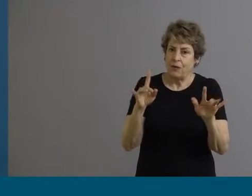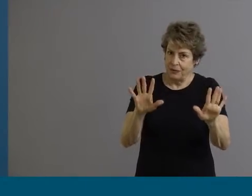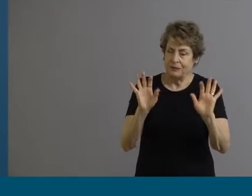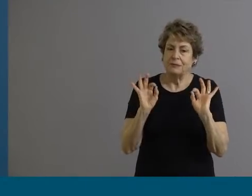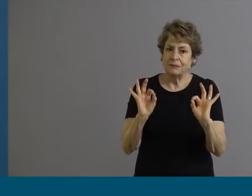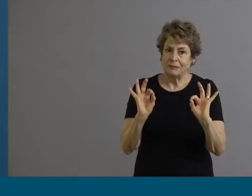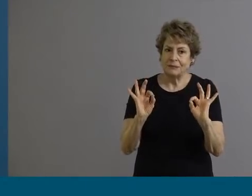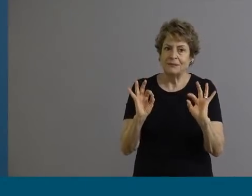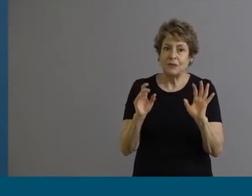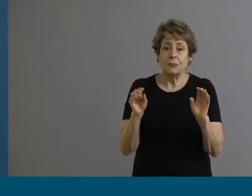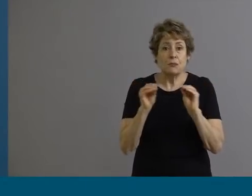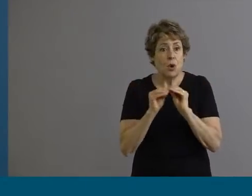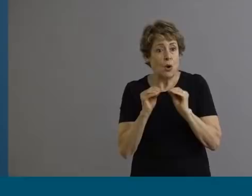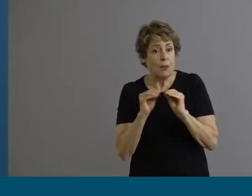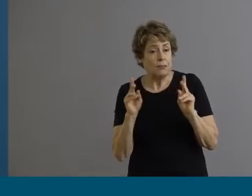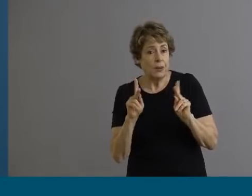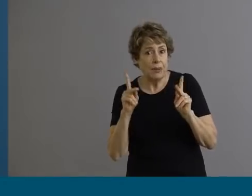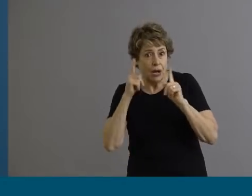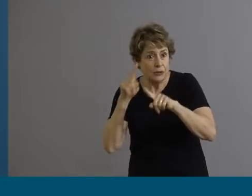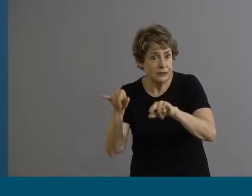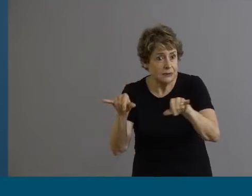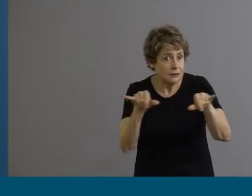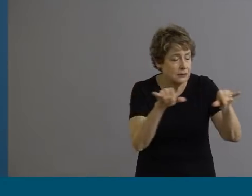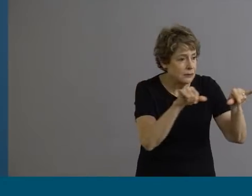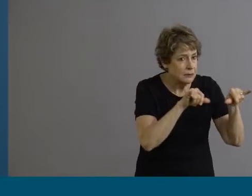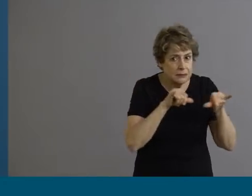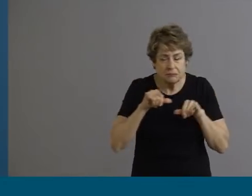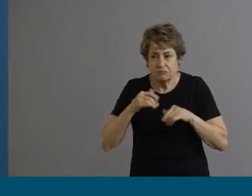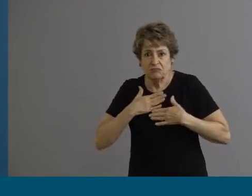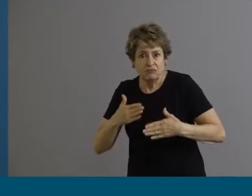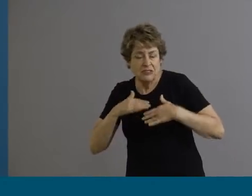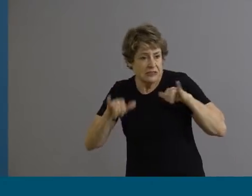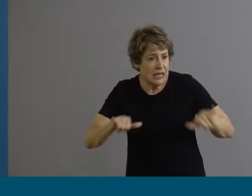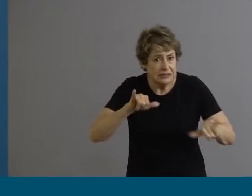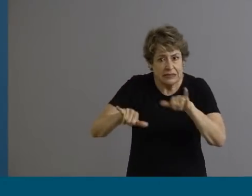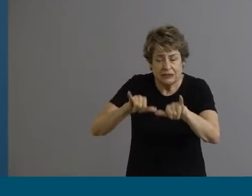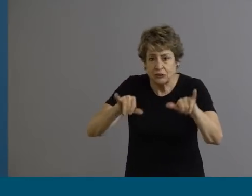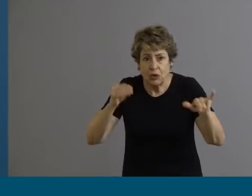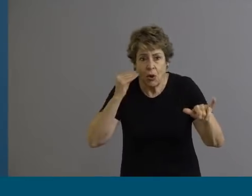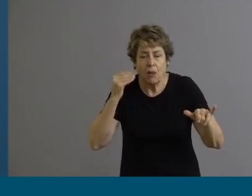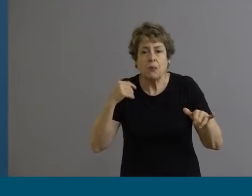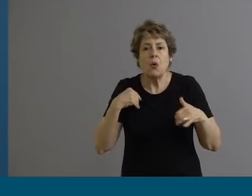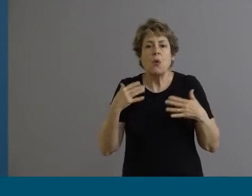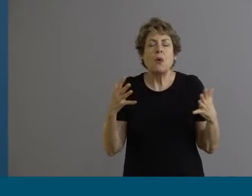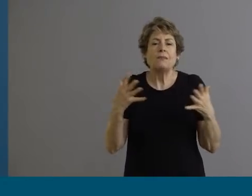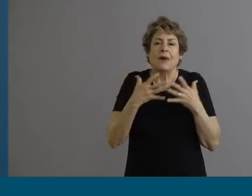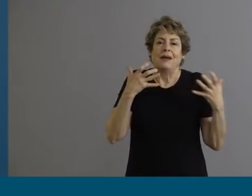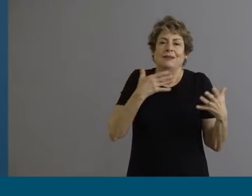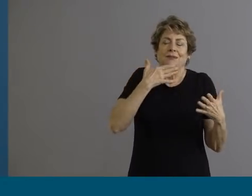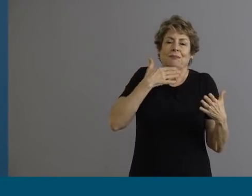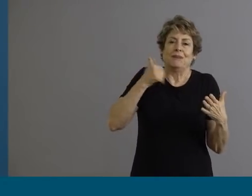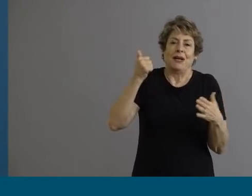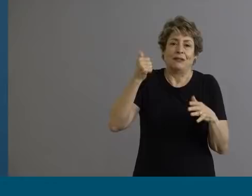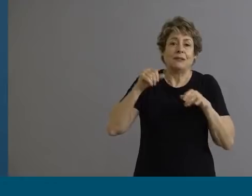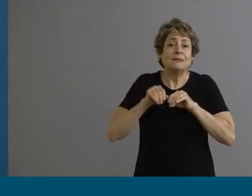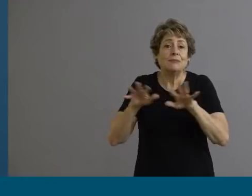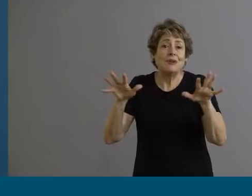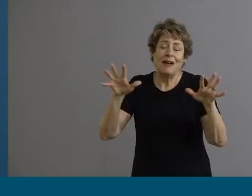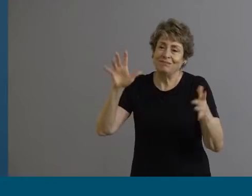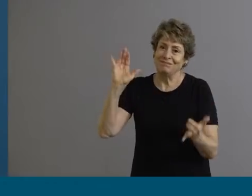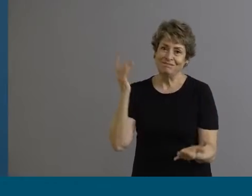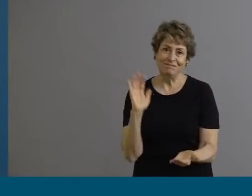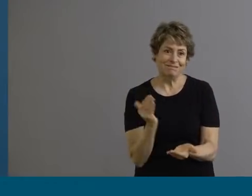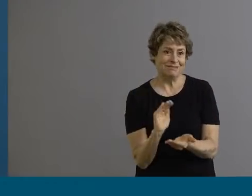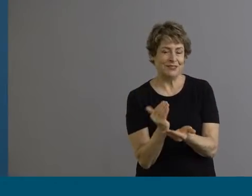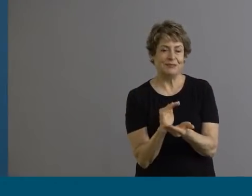can get this out there, in addition to the other news that will be reported, it will help everyone in